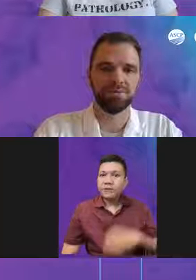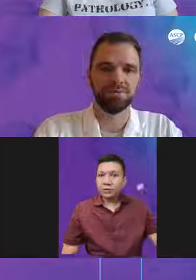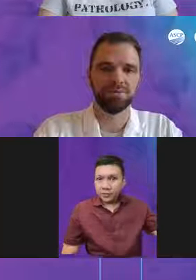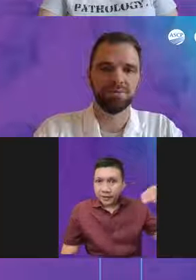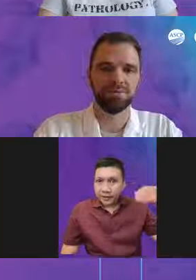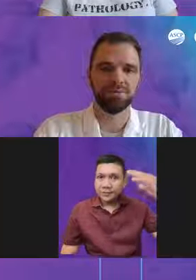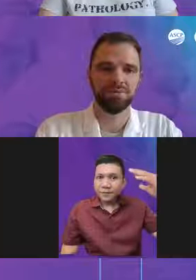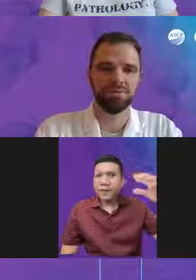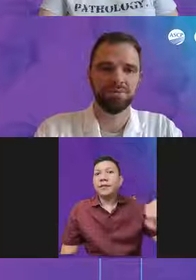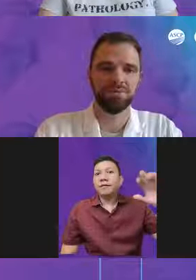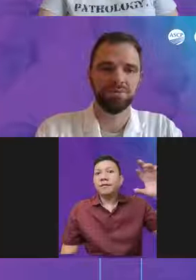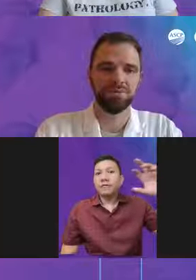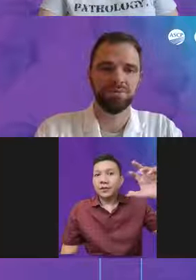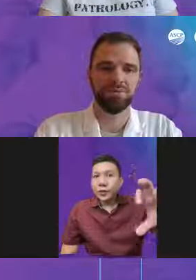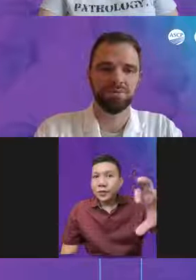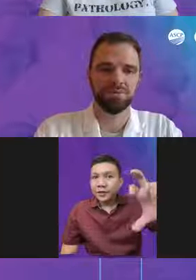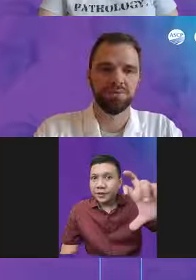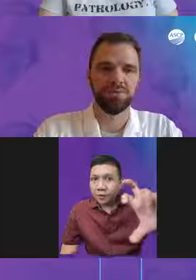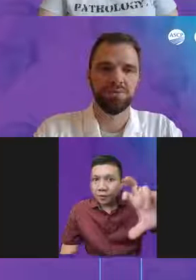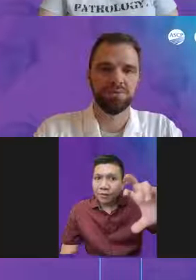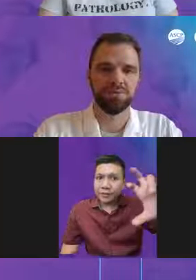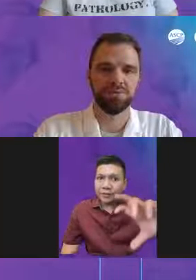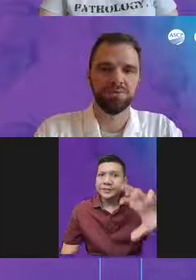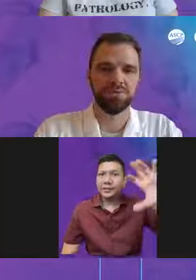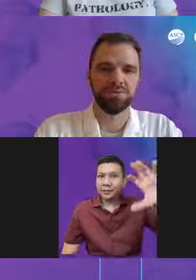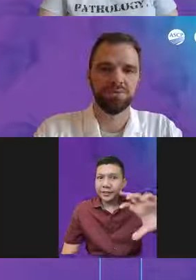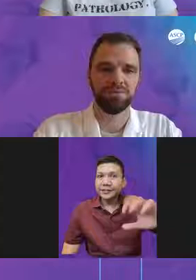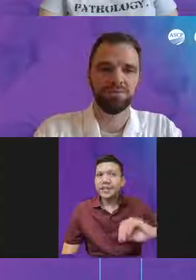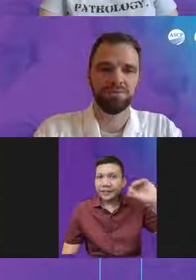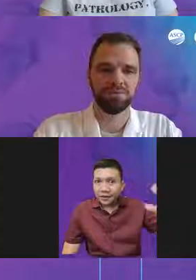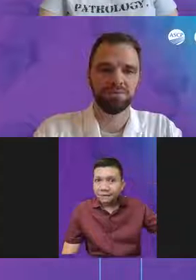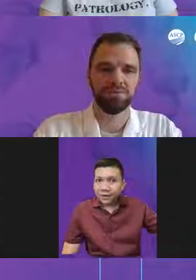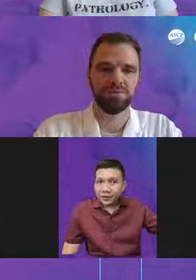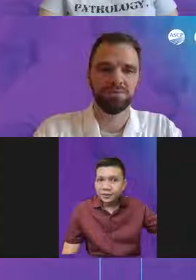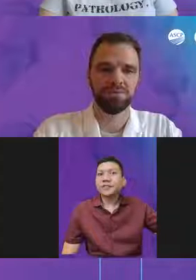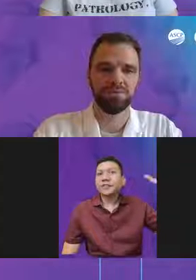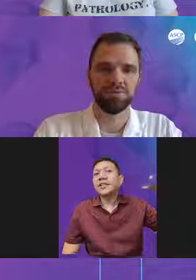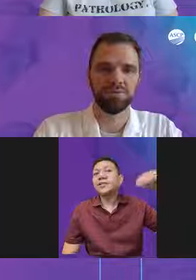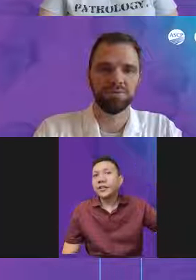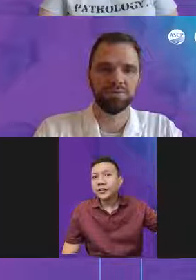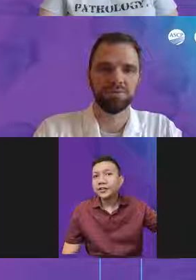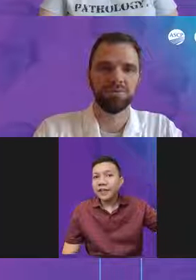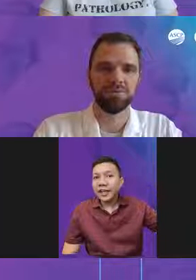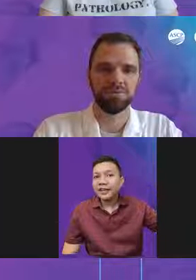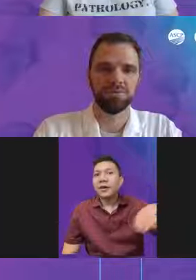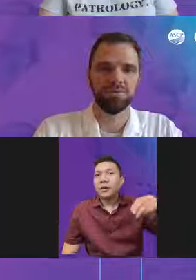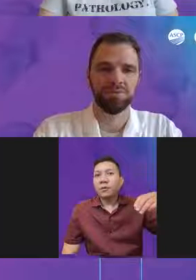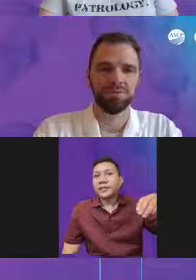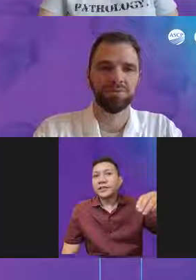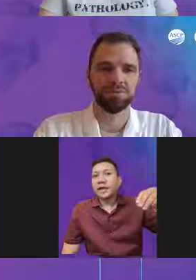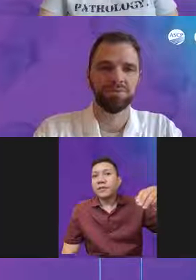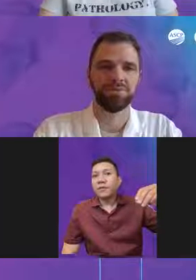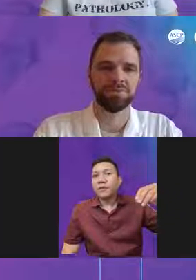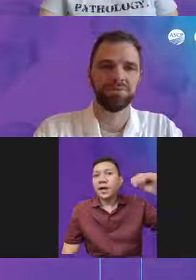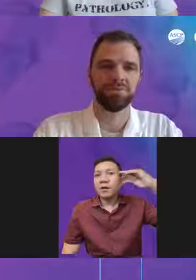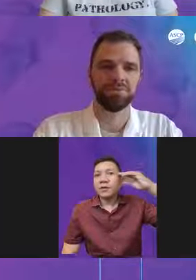you have to recognize them, but knowing the normal sequence, their function, then you can understand